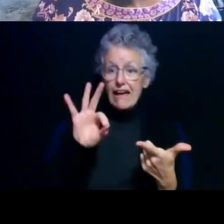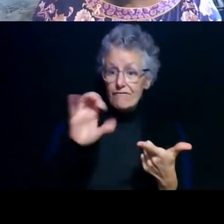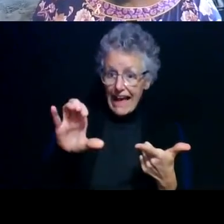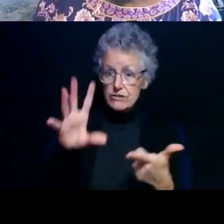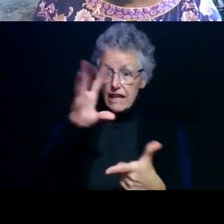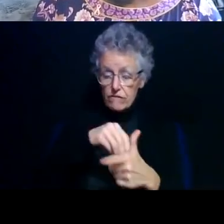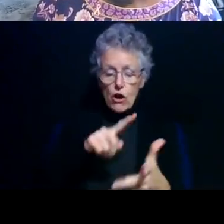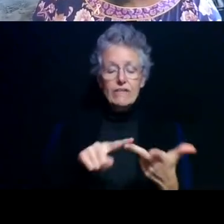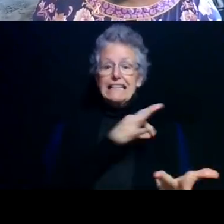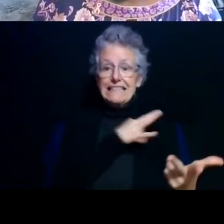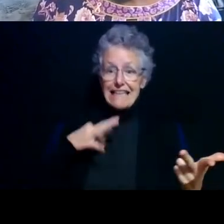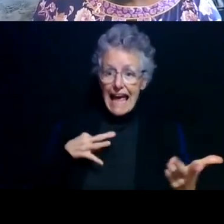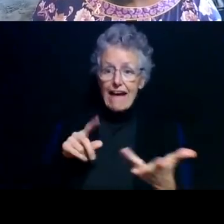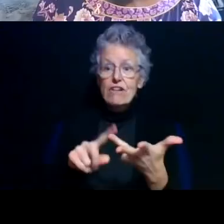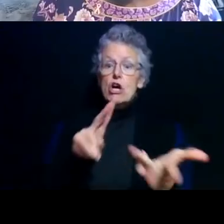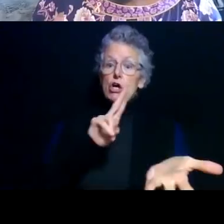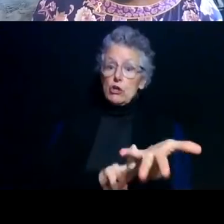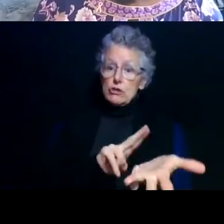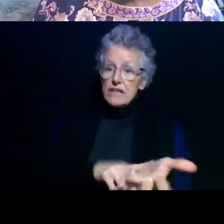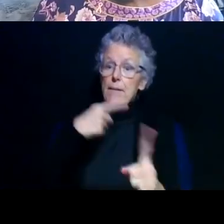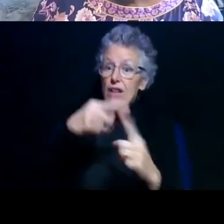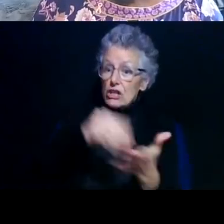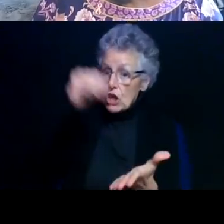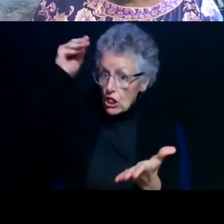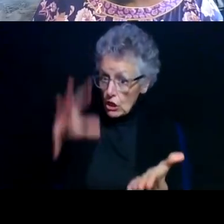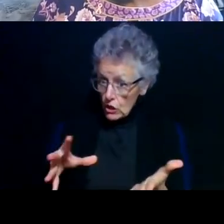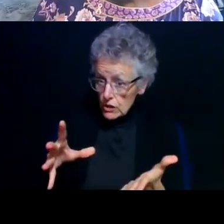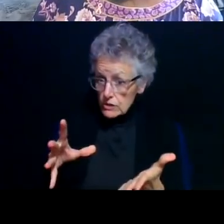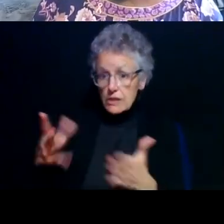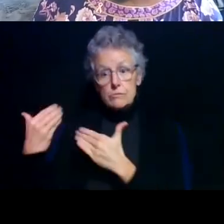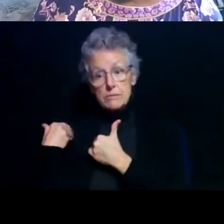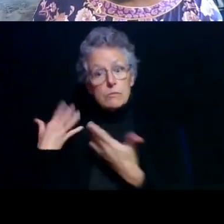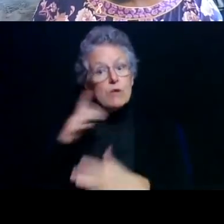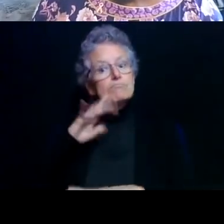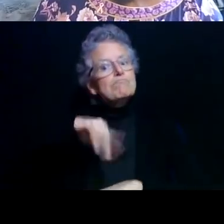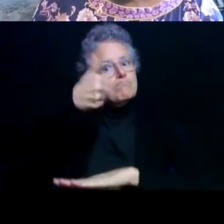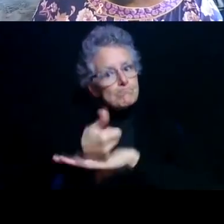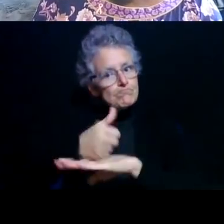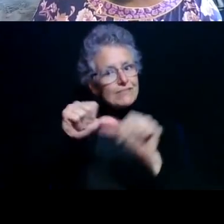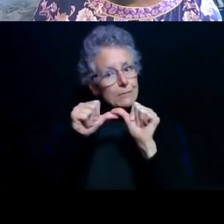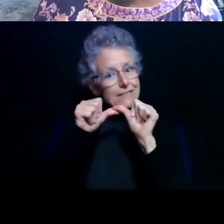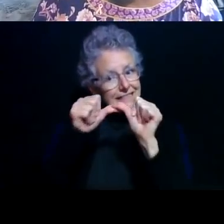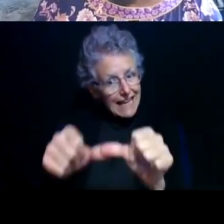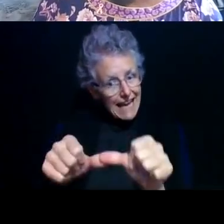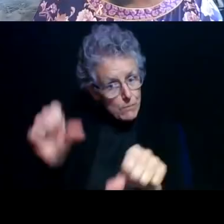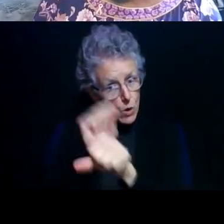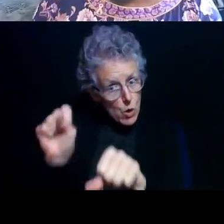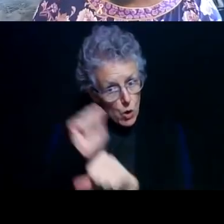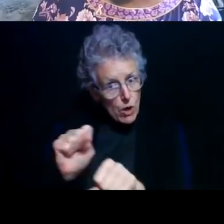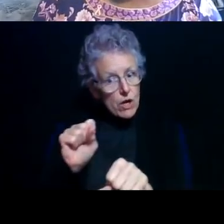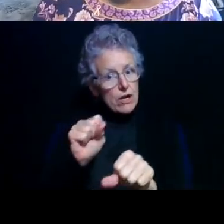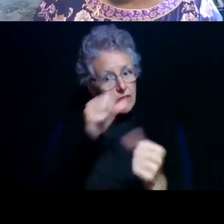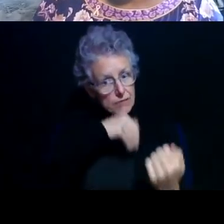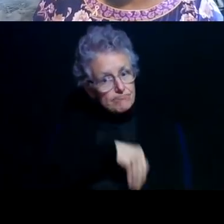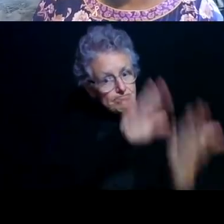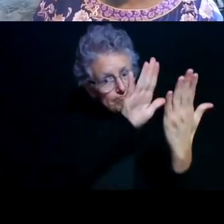staff, nursing, and learners, with the charge to implement sustainable measure that addresses